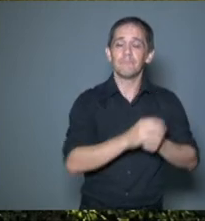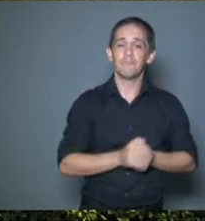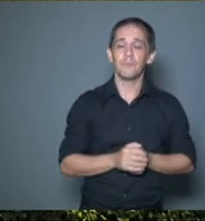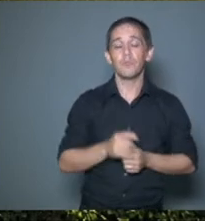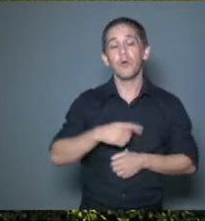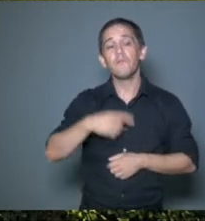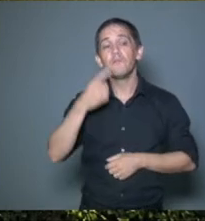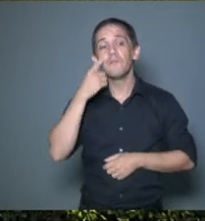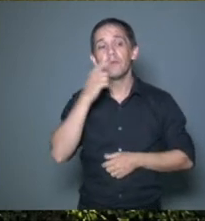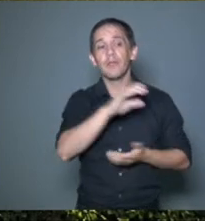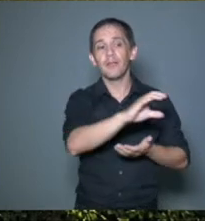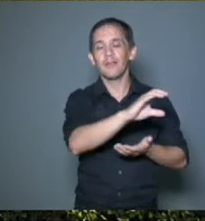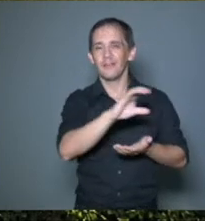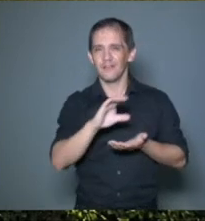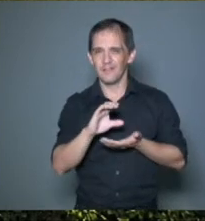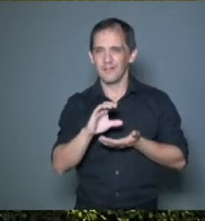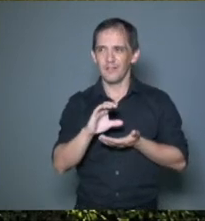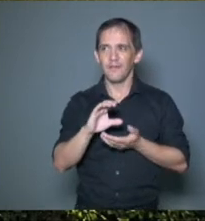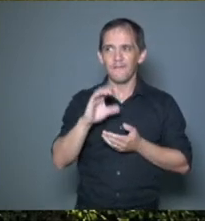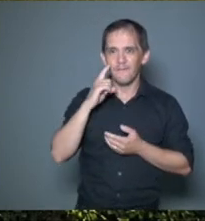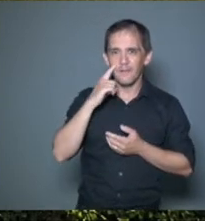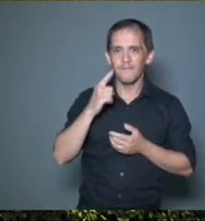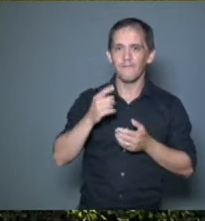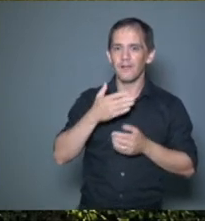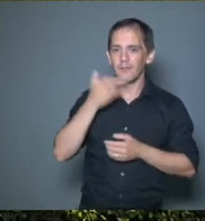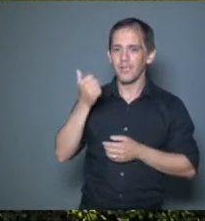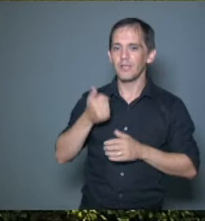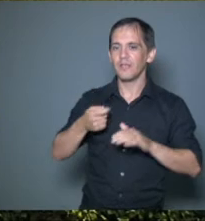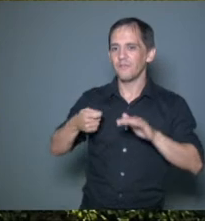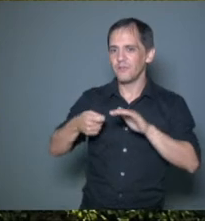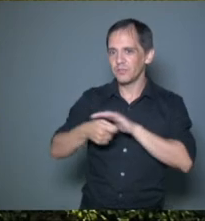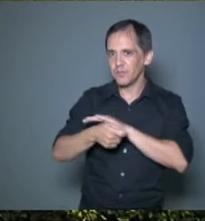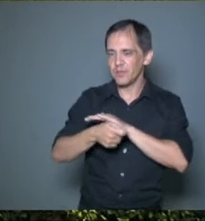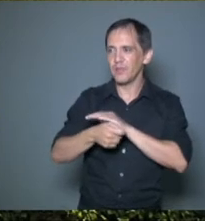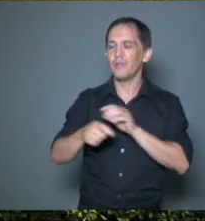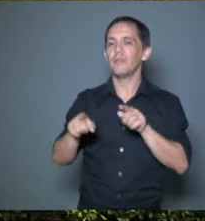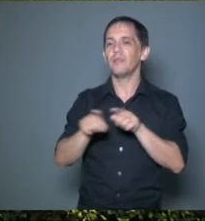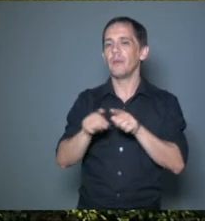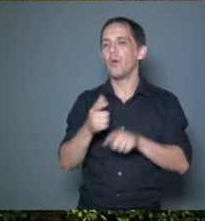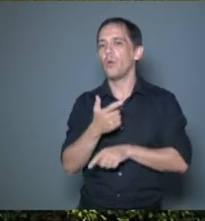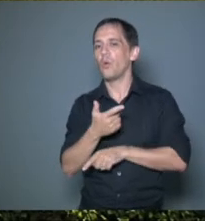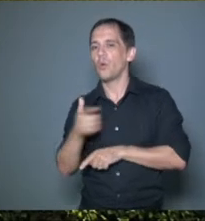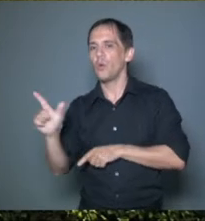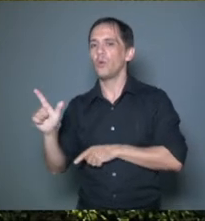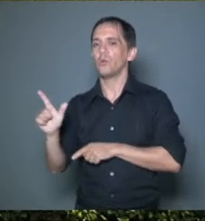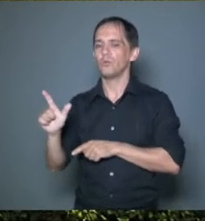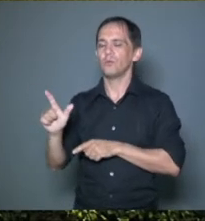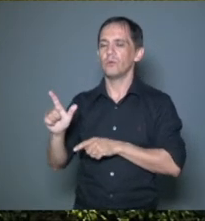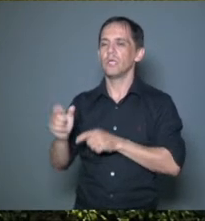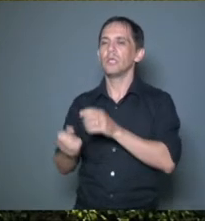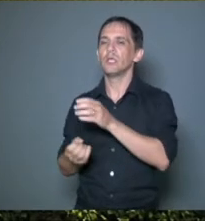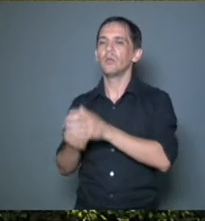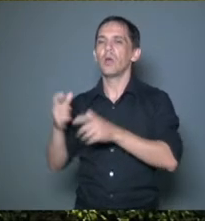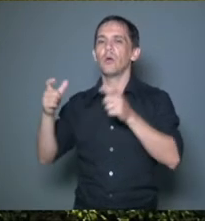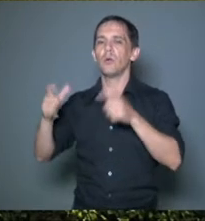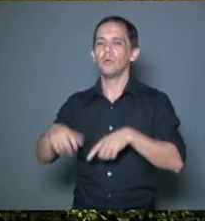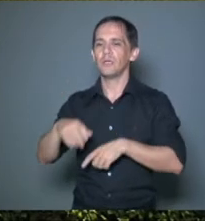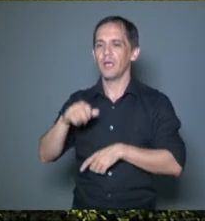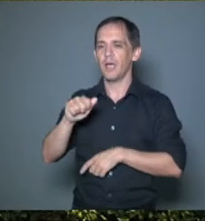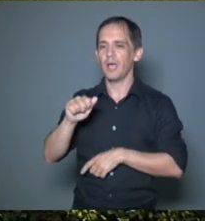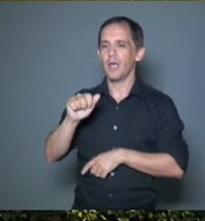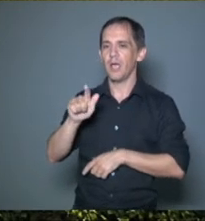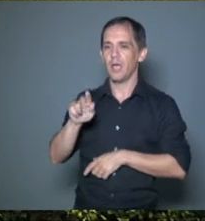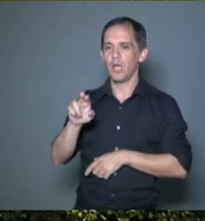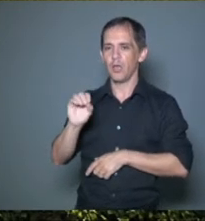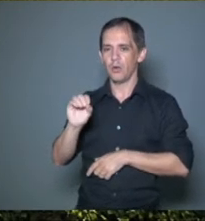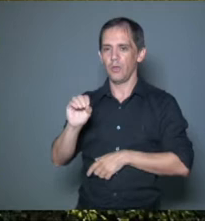it into a business. And also we are assessing investments in some of the companies that came from the Agro Exponential